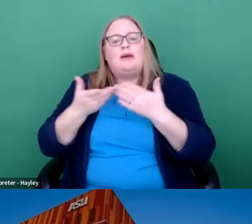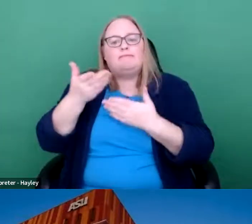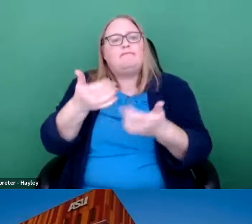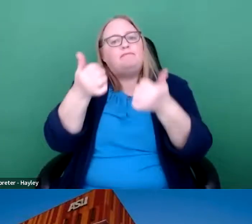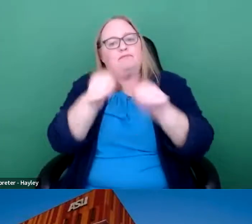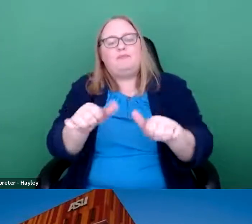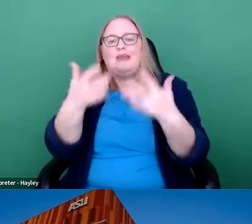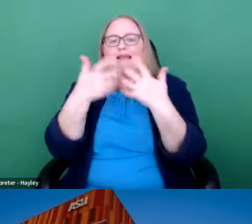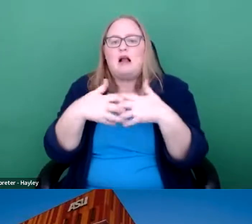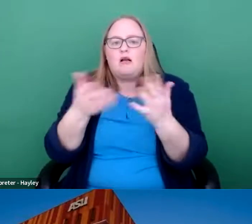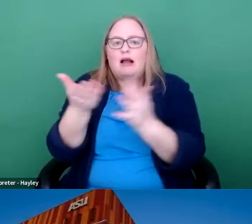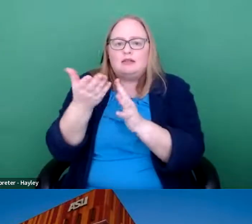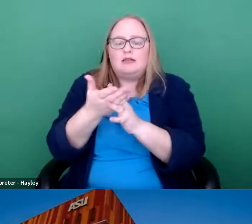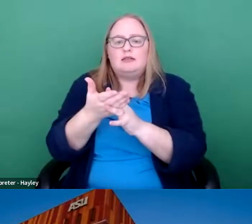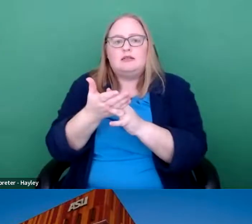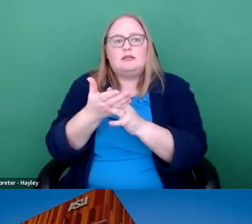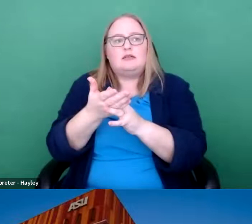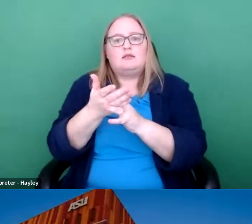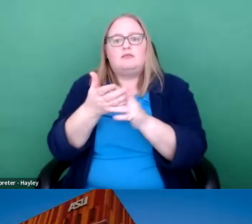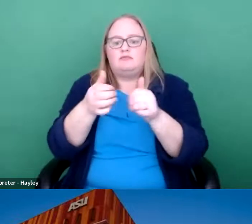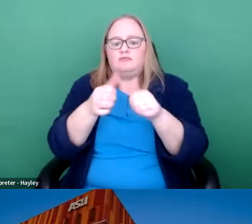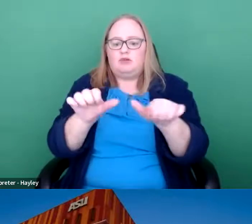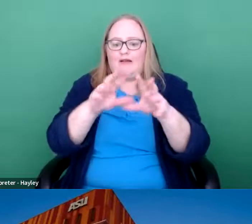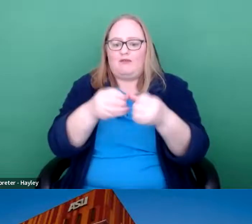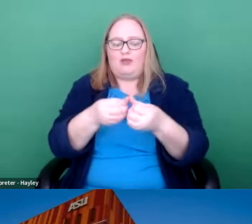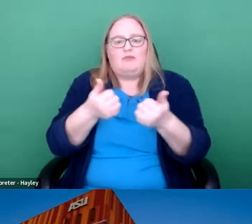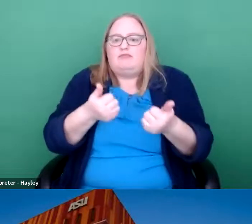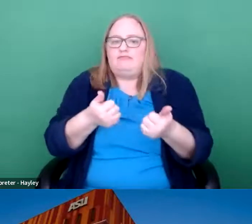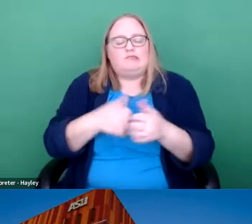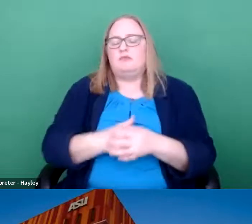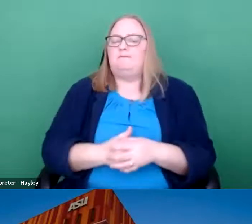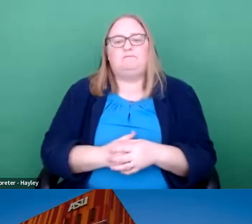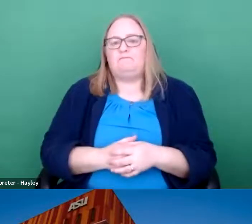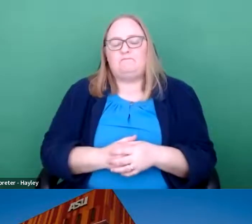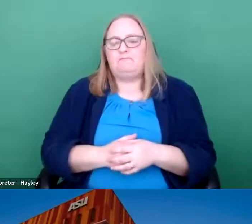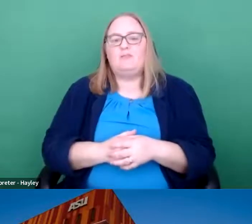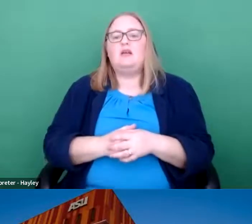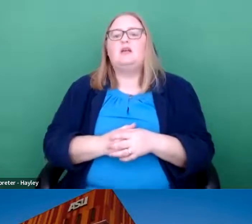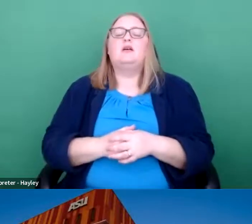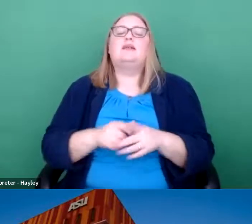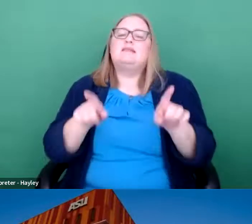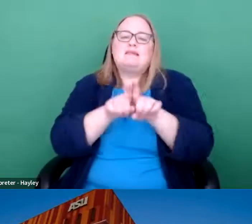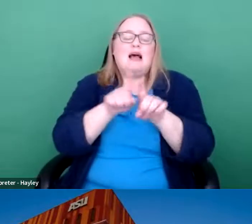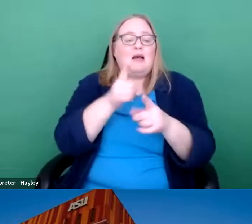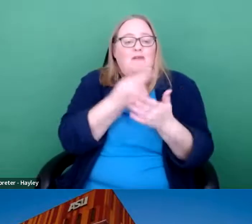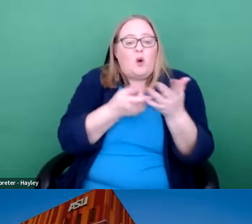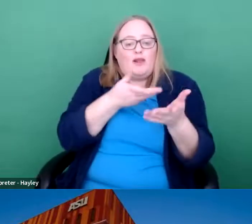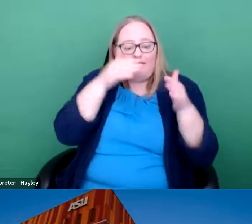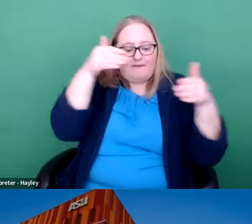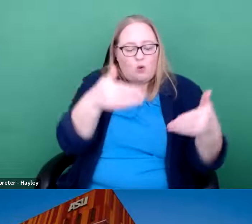not going to kind of overcome inequalities in digital societies, but it's the same thing if we just do an economic intervention without